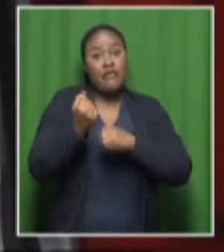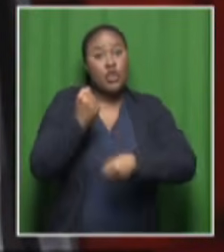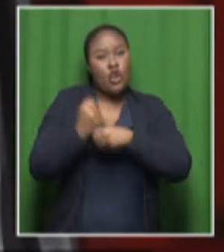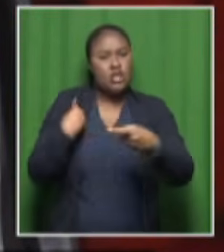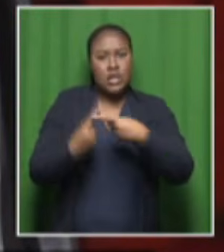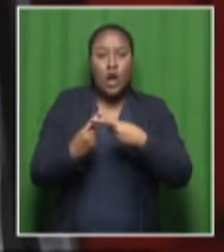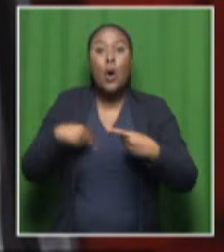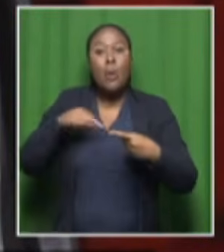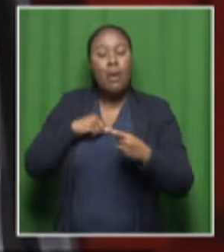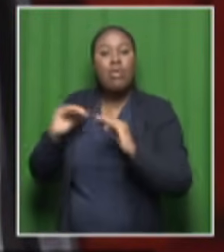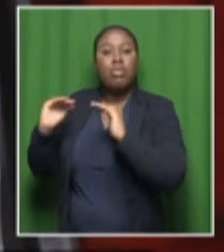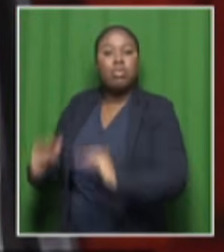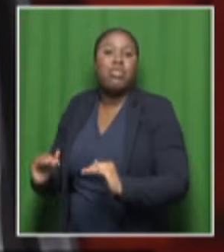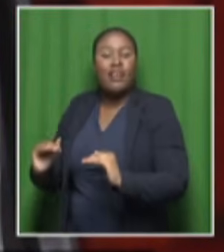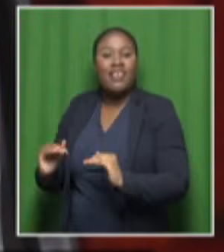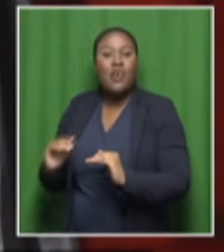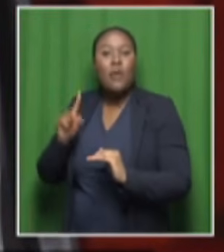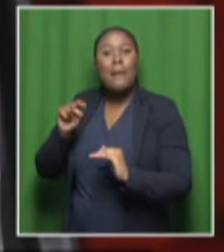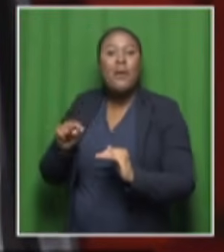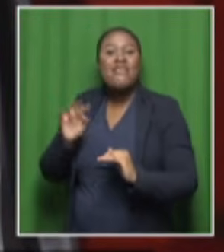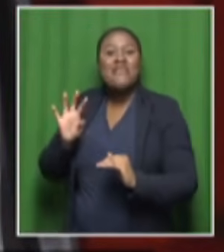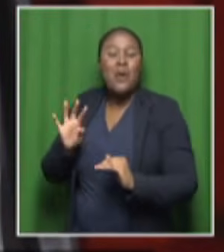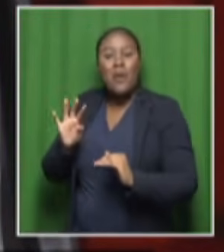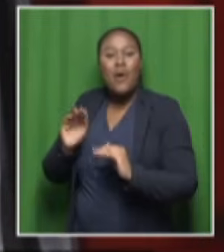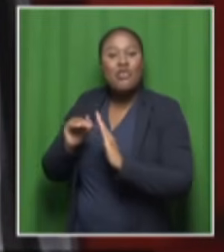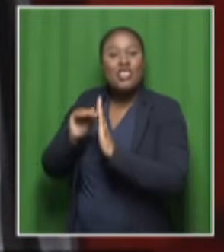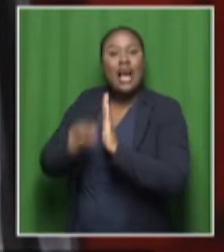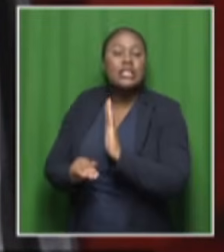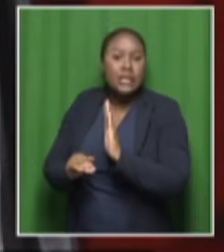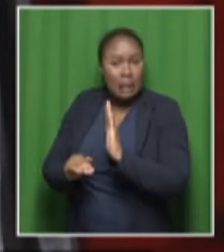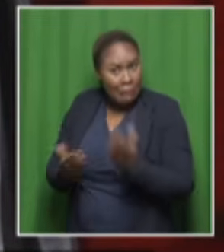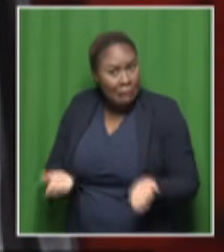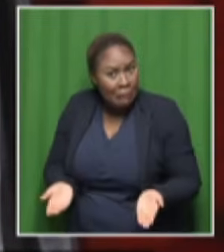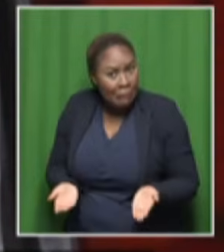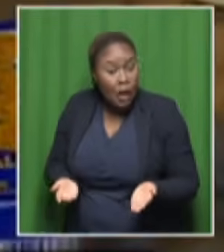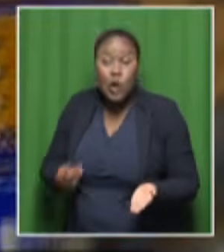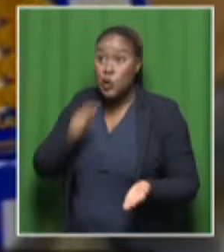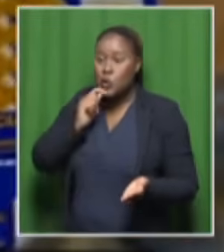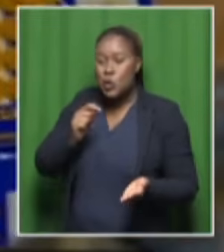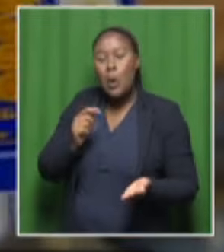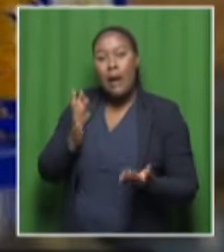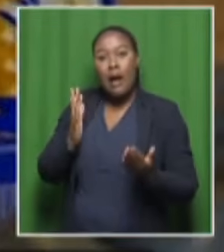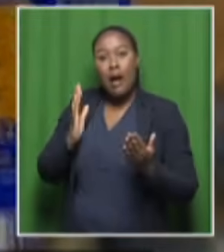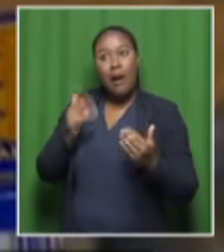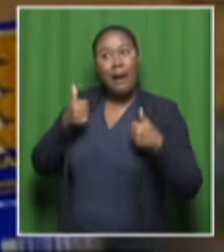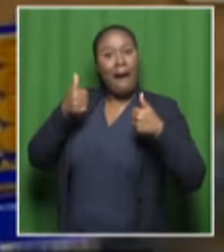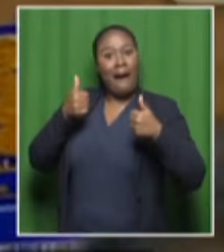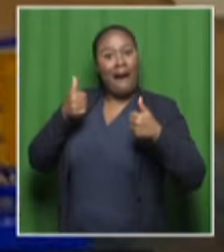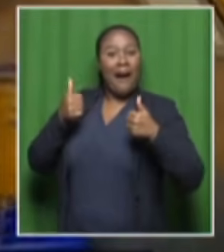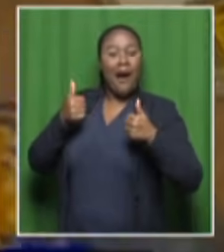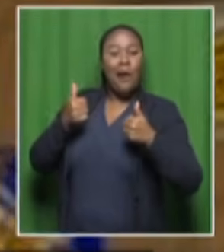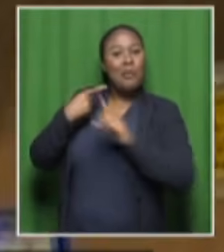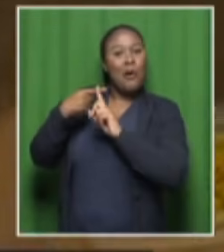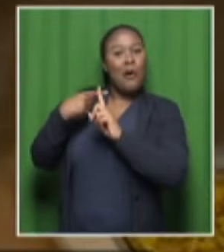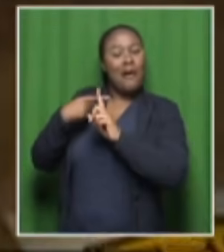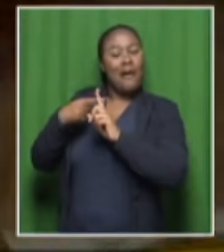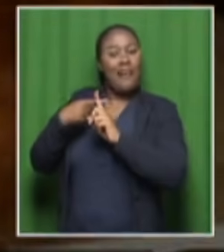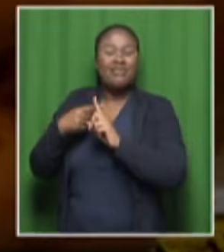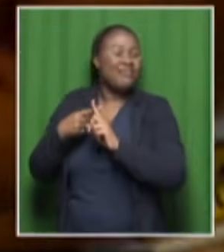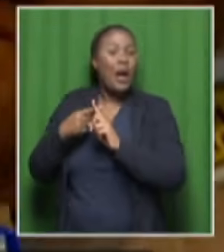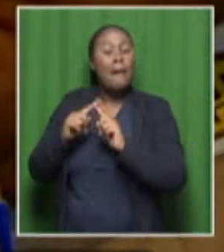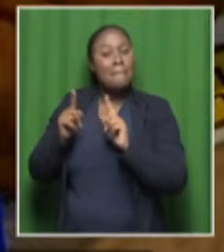saw a 1.4% reduction. It's a far cry from where we want to be, but it's a step in the right direction.